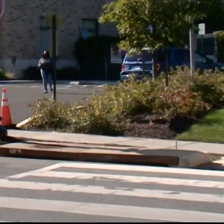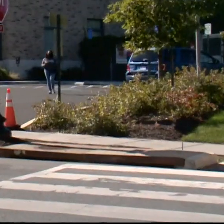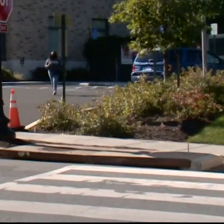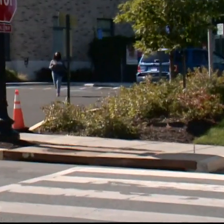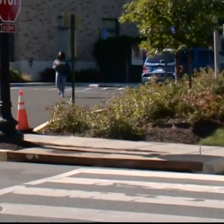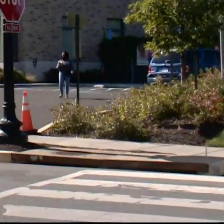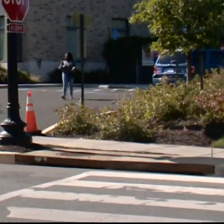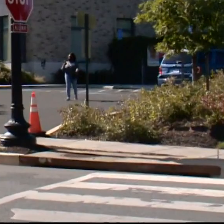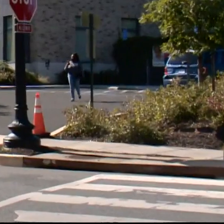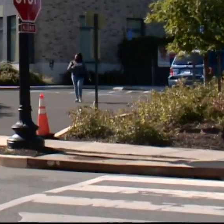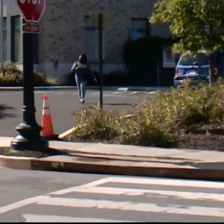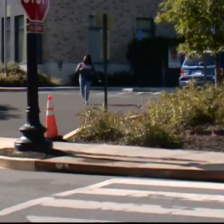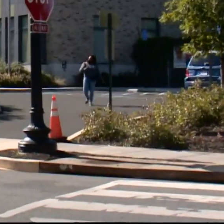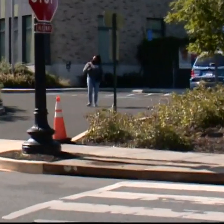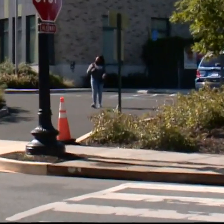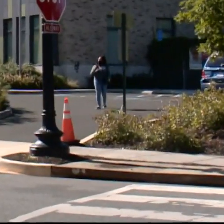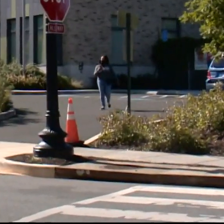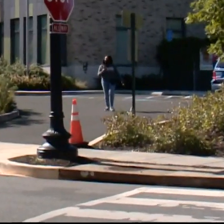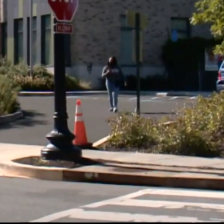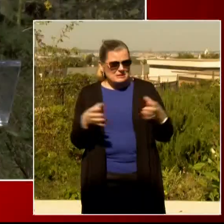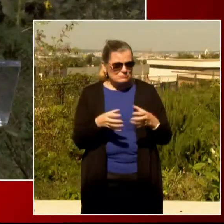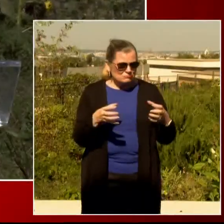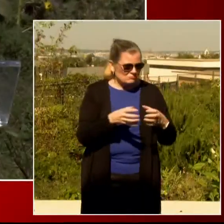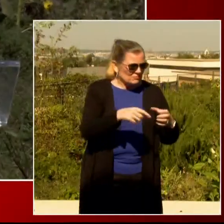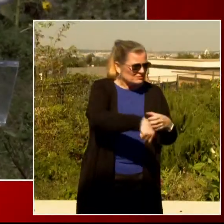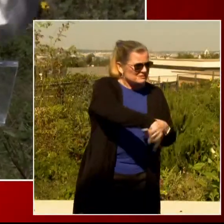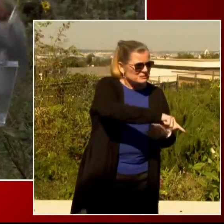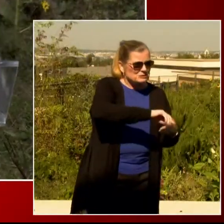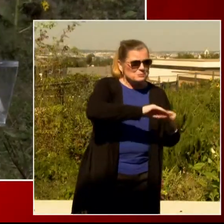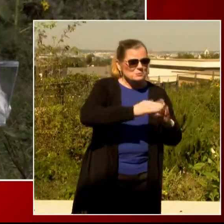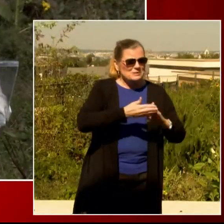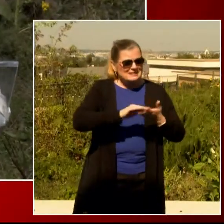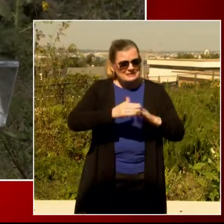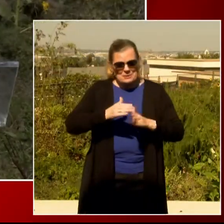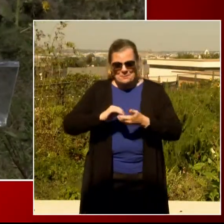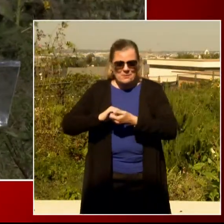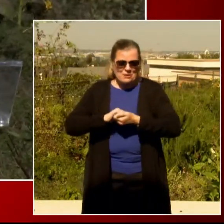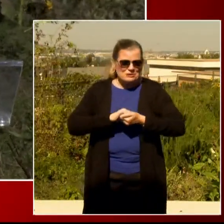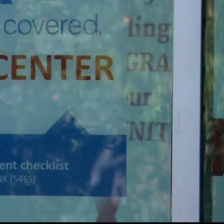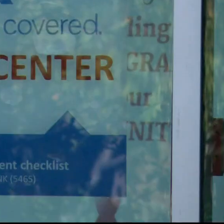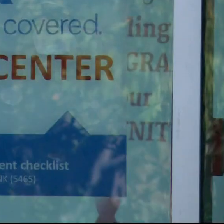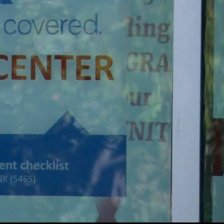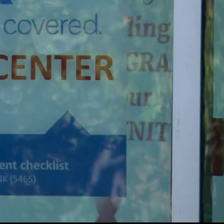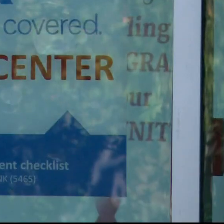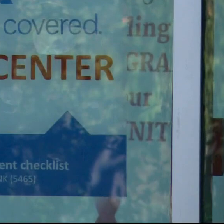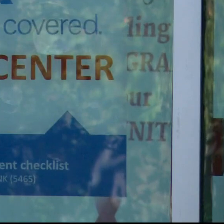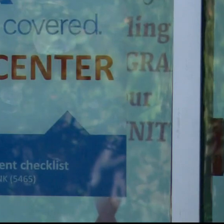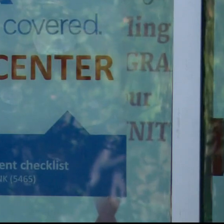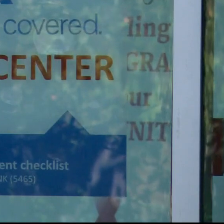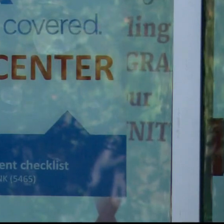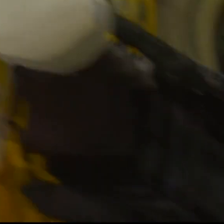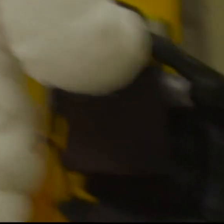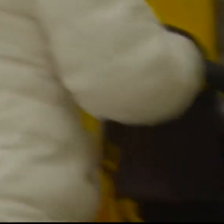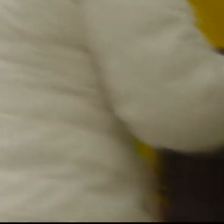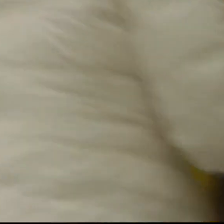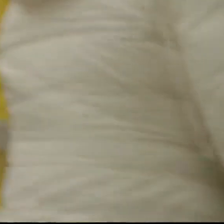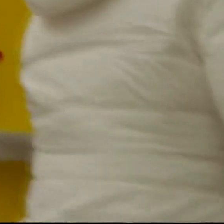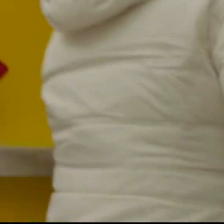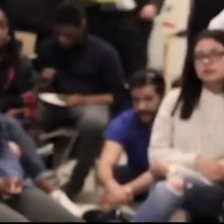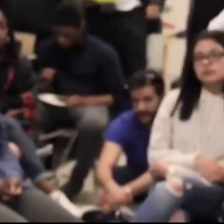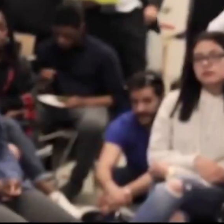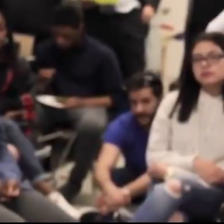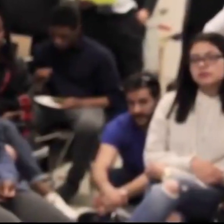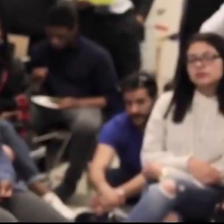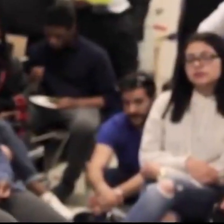in our partner hallway, the entire hallway upstairs. We're gonna be able to bring in health screenings, important health screenings, and